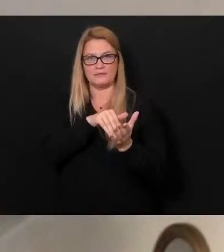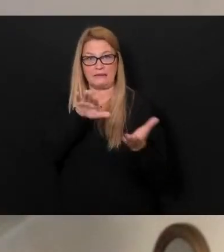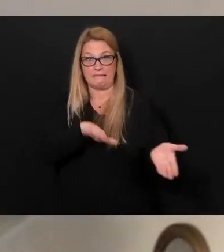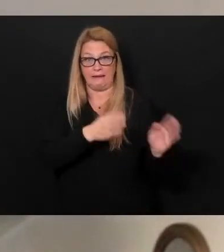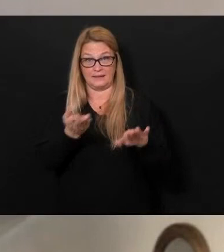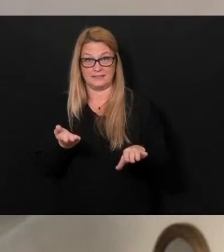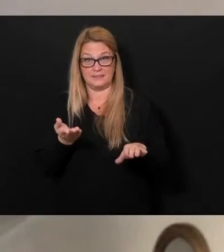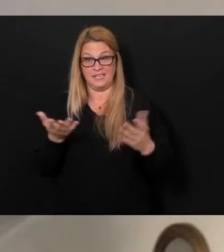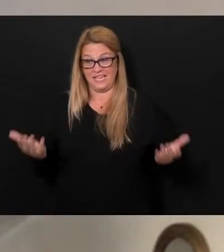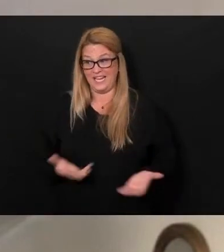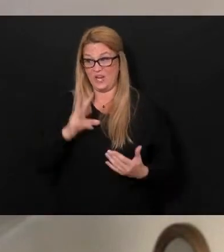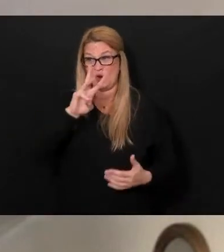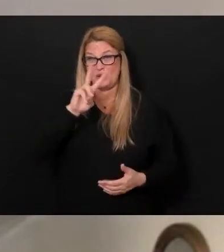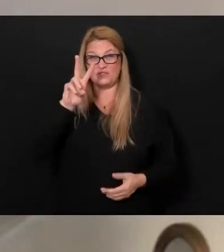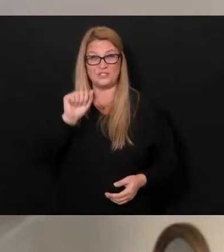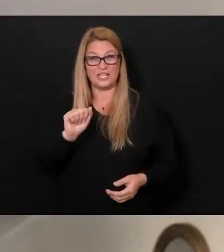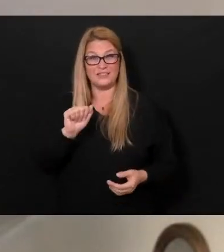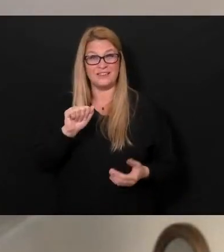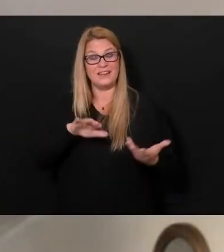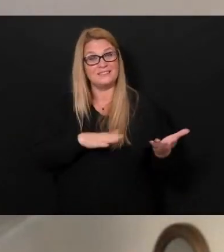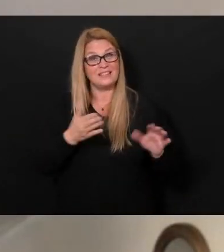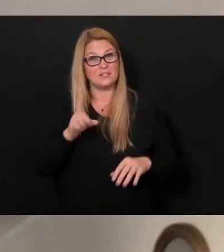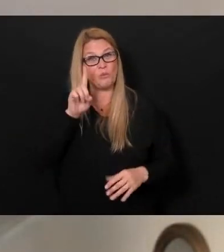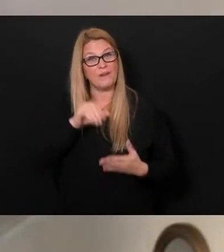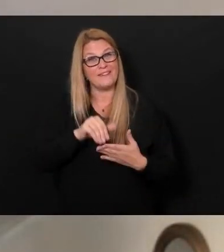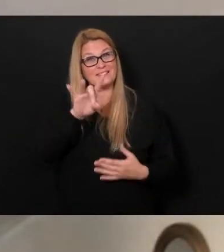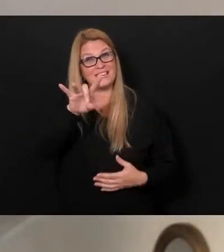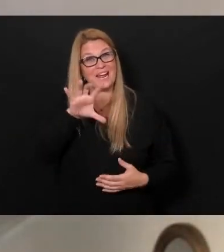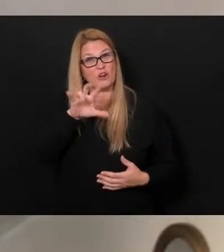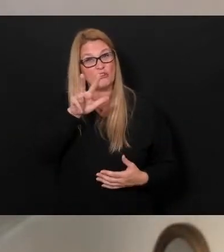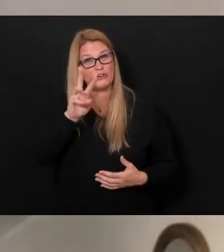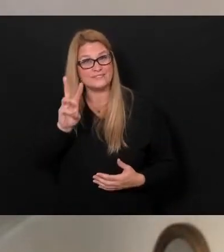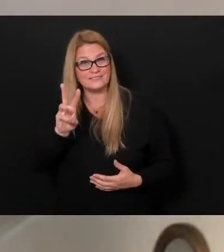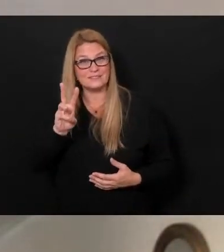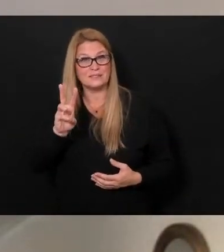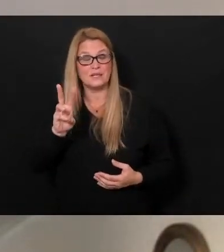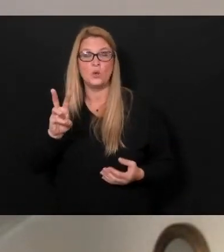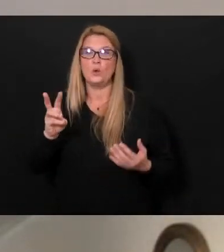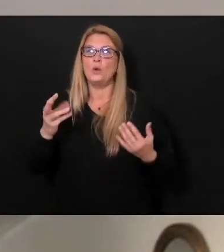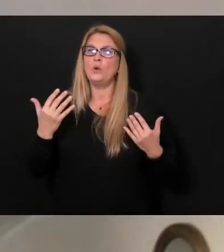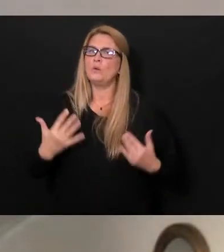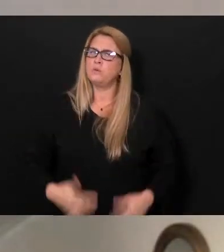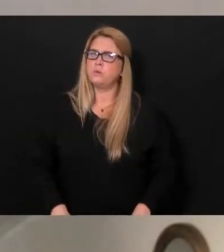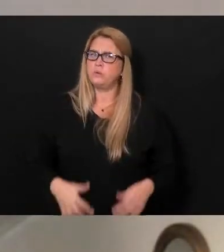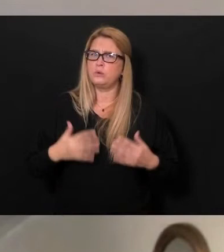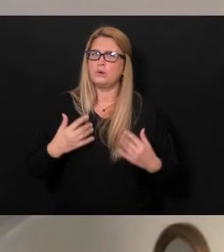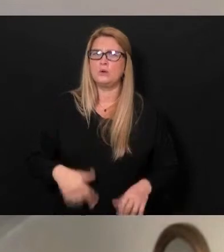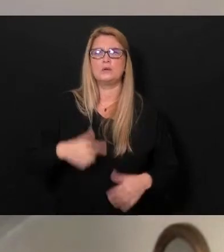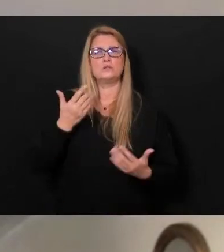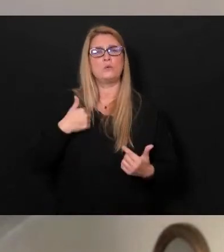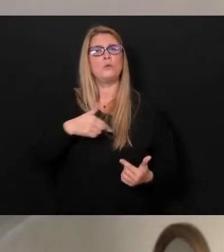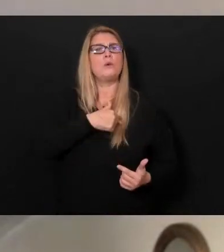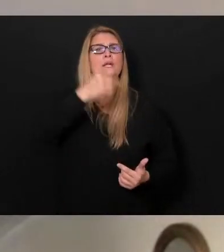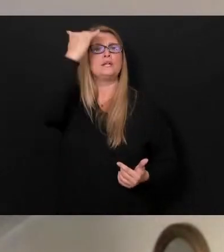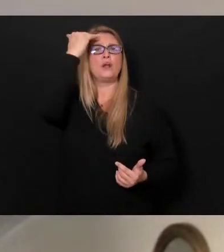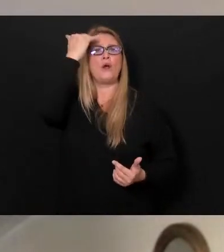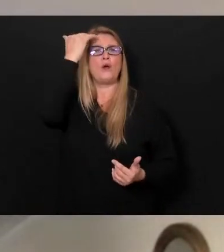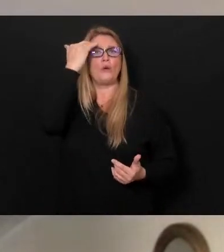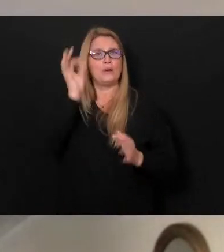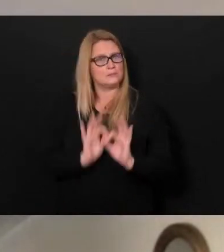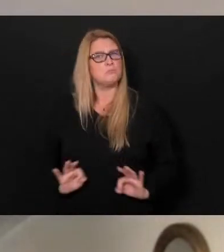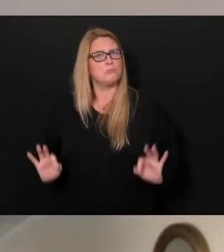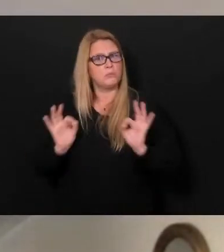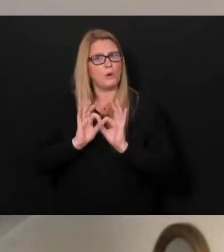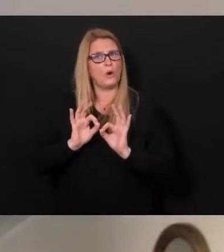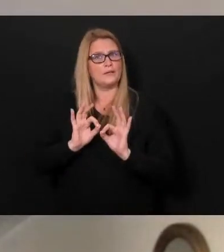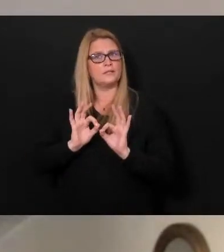we've lost 1,836 West Virginians. So we know that the key for us to keep